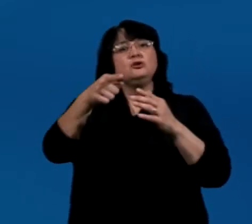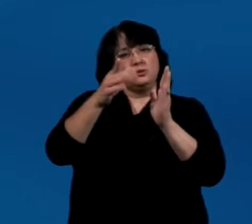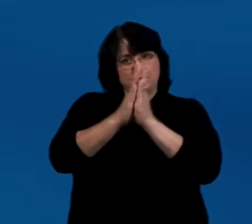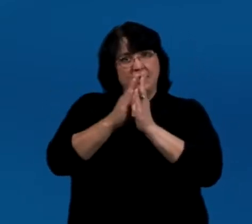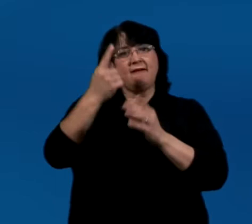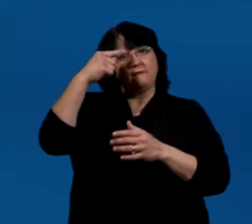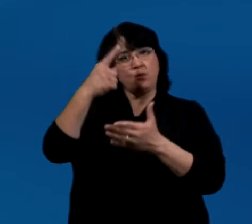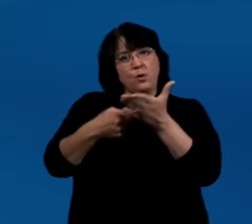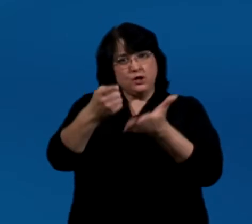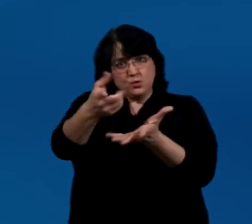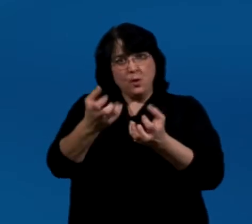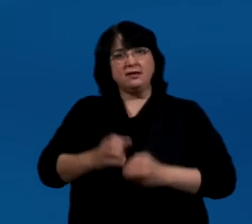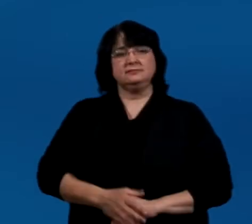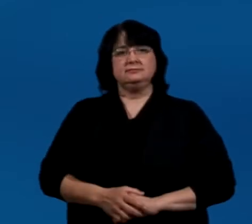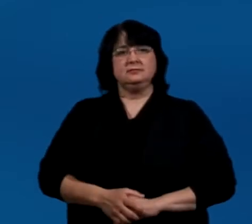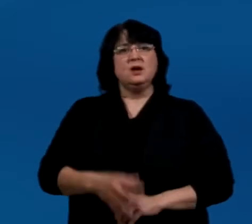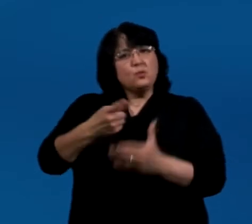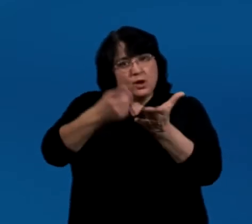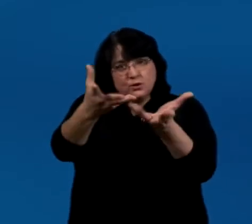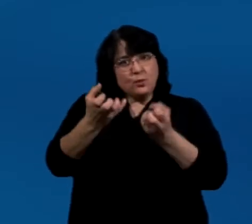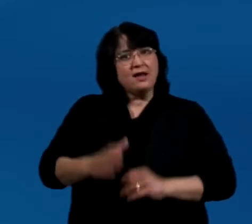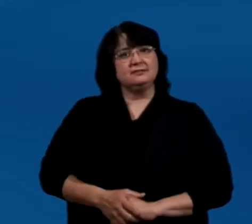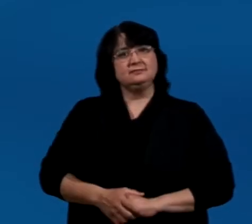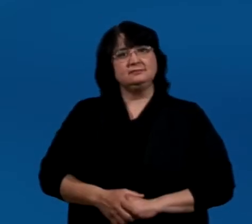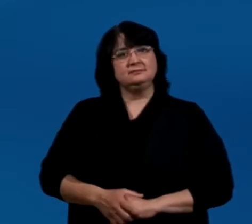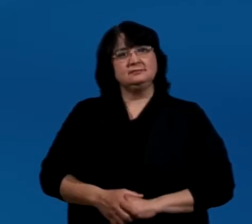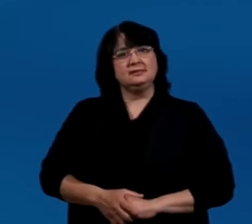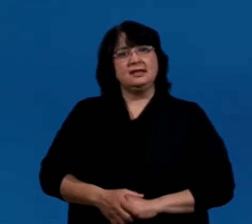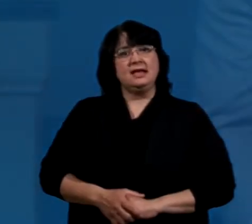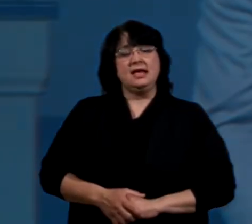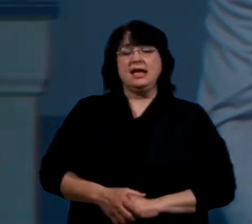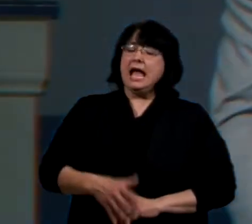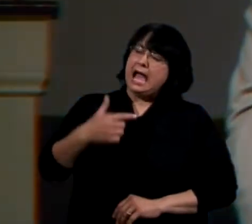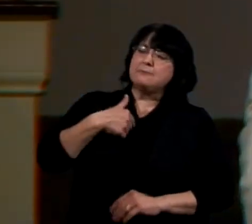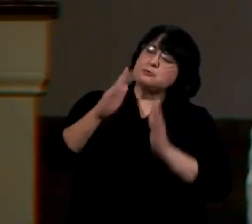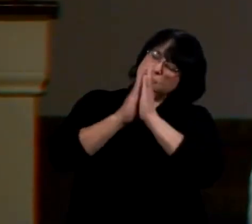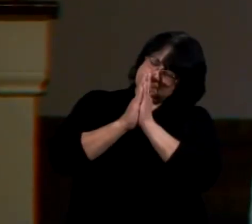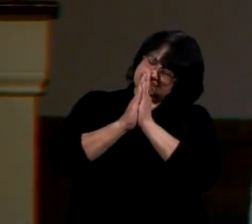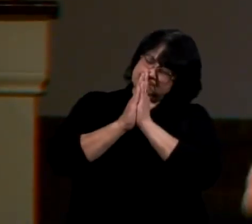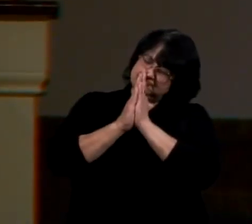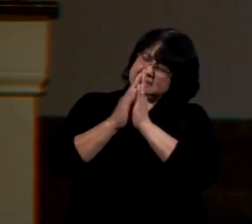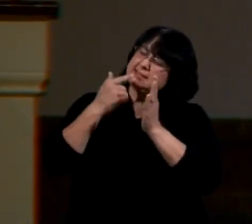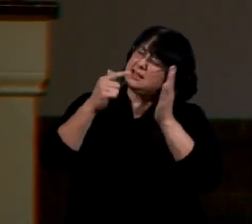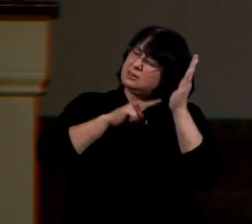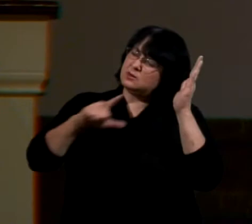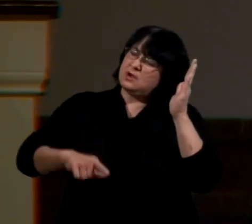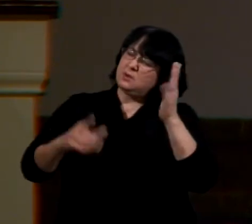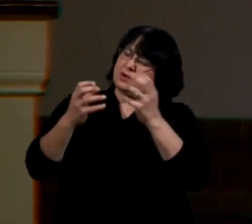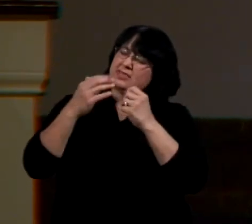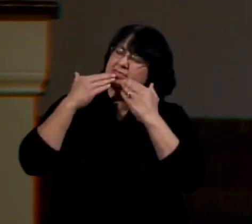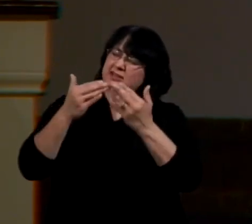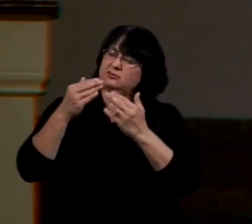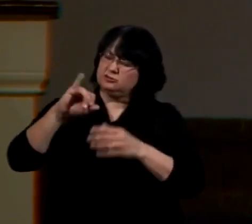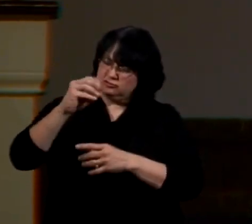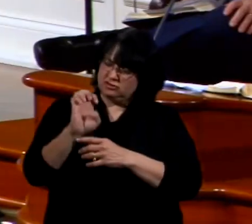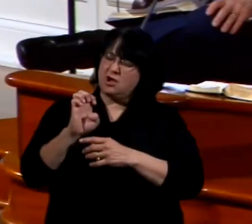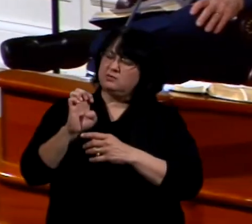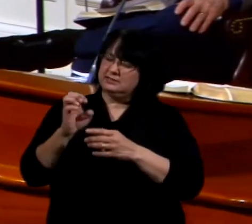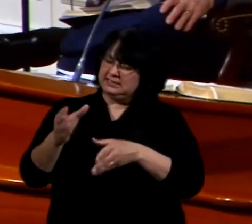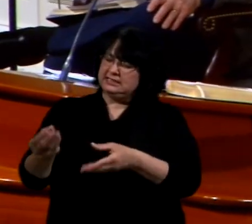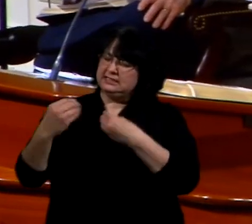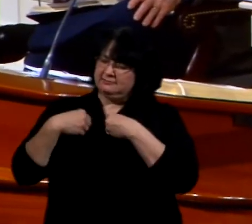want. What do you want? I'm going to pray something like this. Lord, I want to thank you. Joe has given